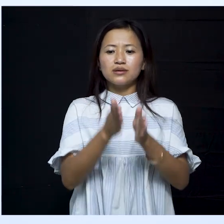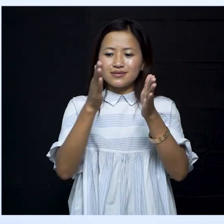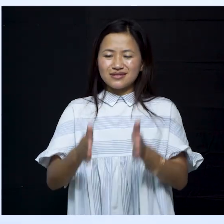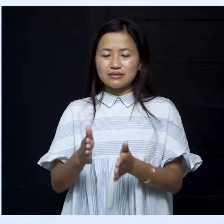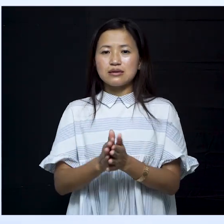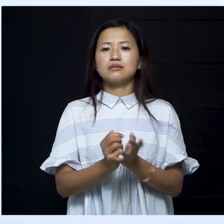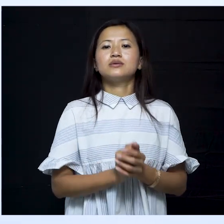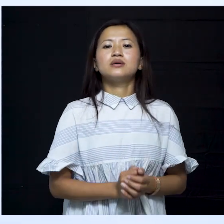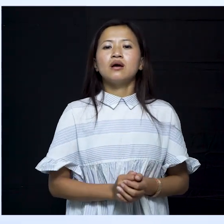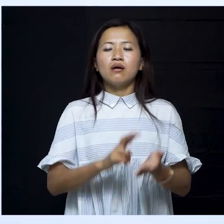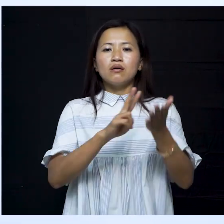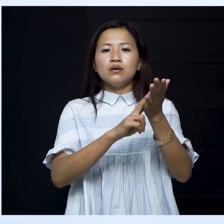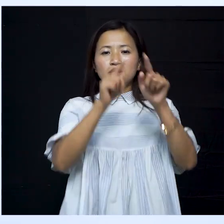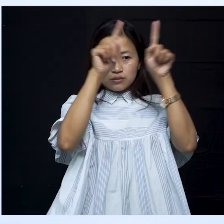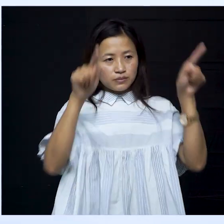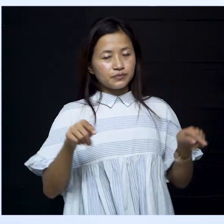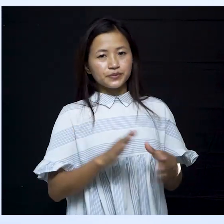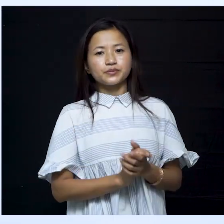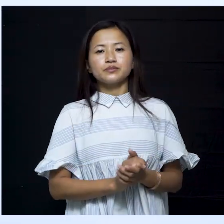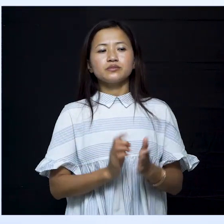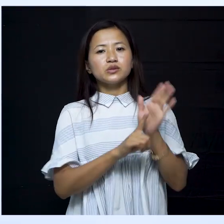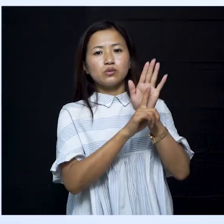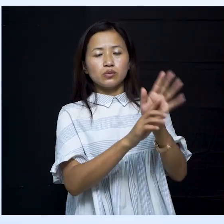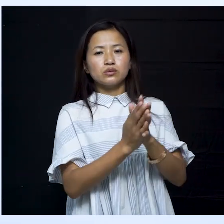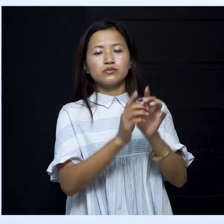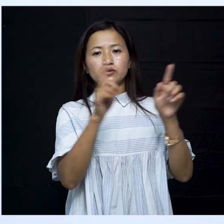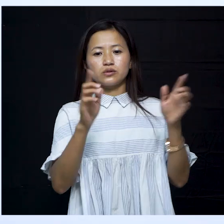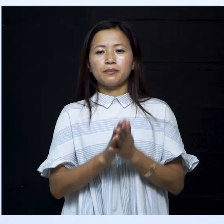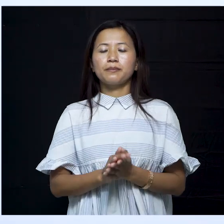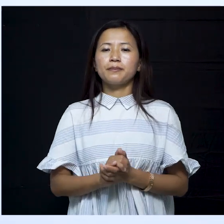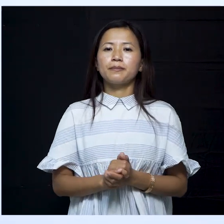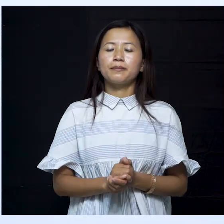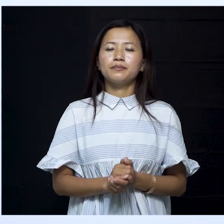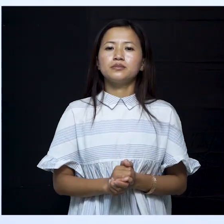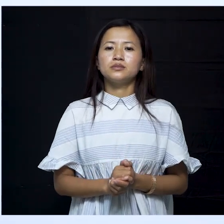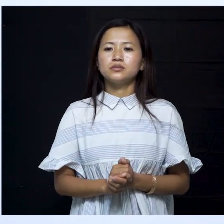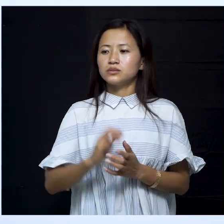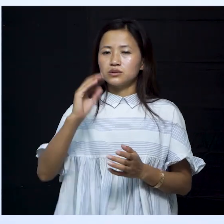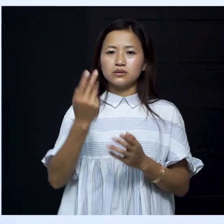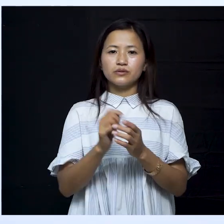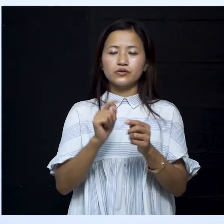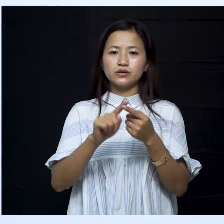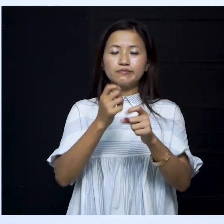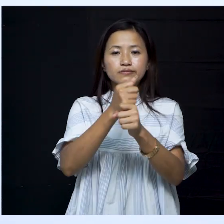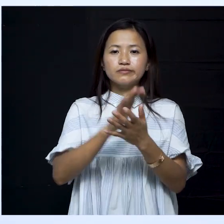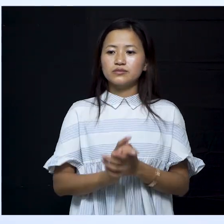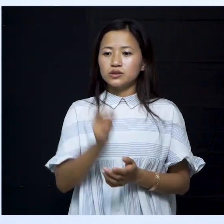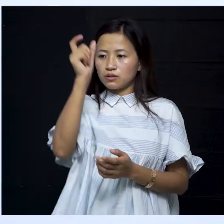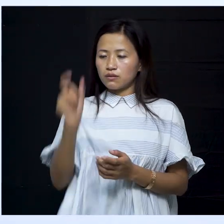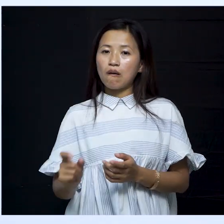mere notice or poster for that matter. Some of the examples, again, the author